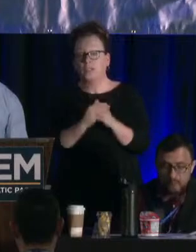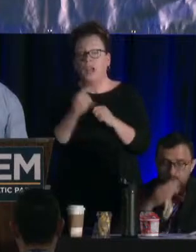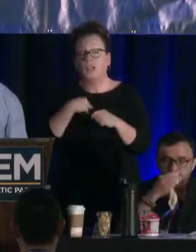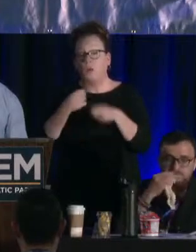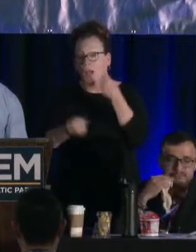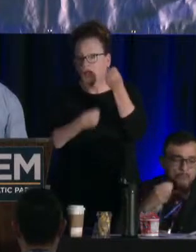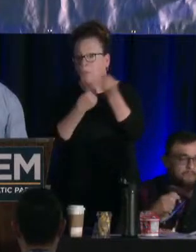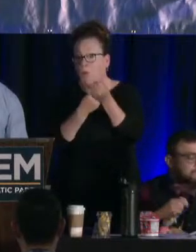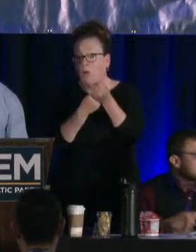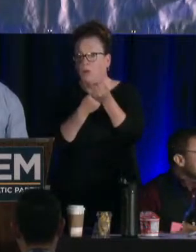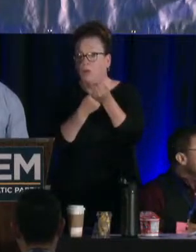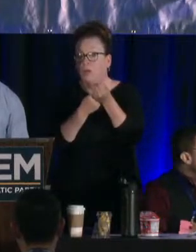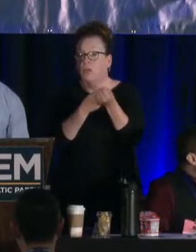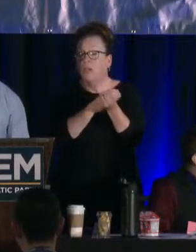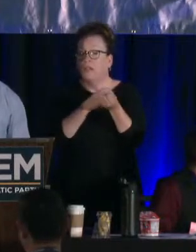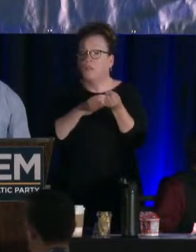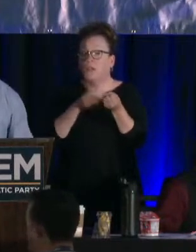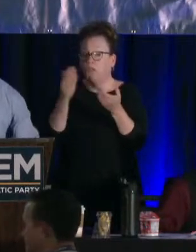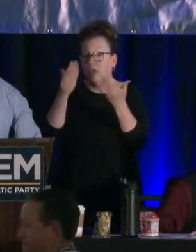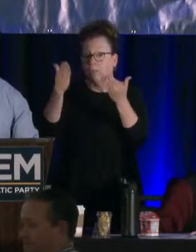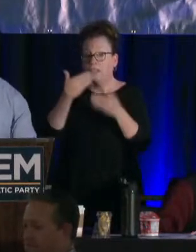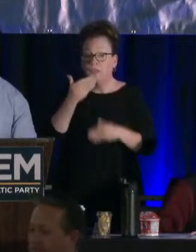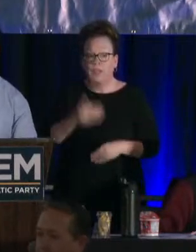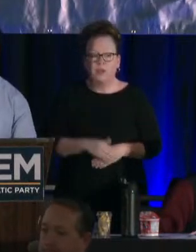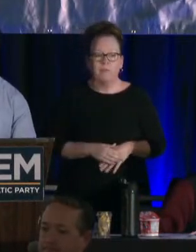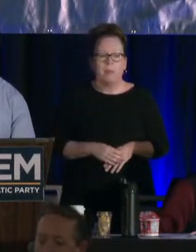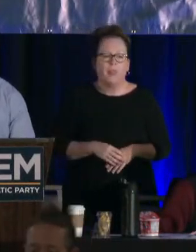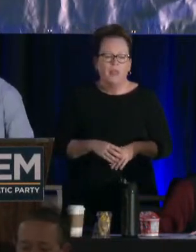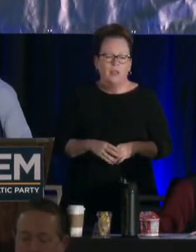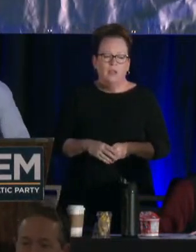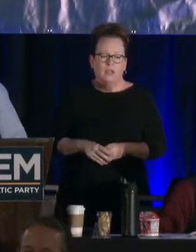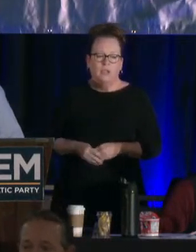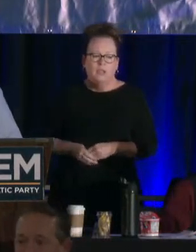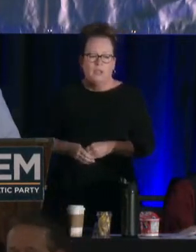support the committee's recommendation. Thank you.